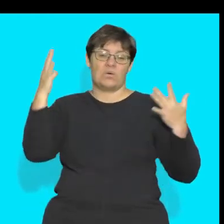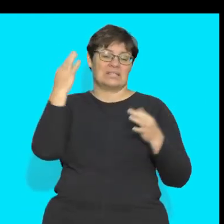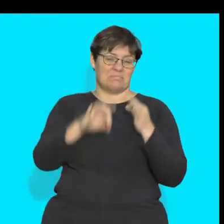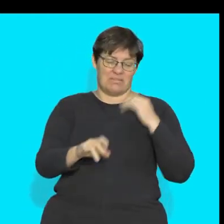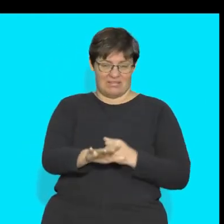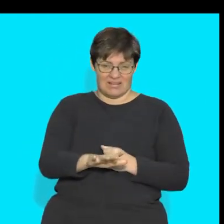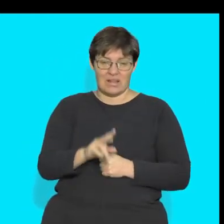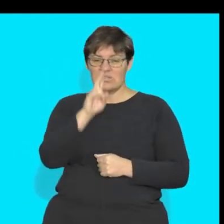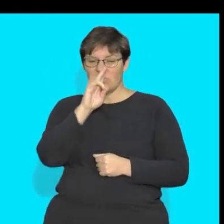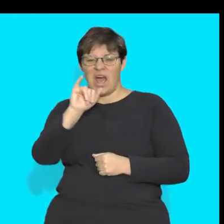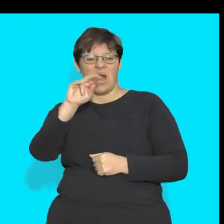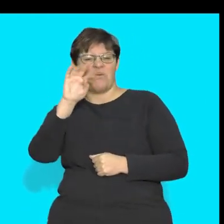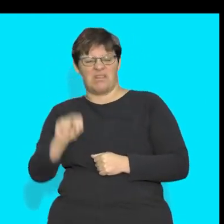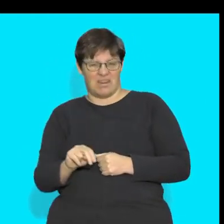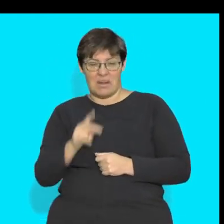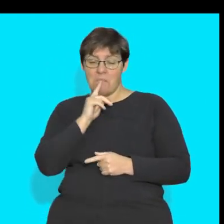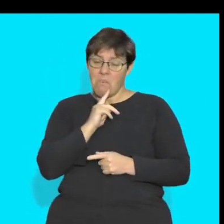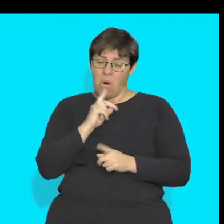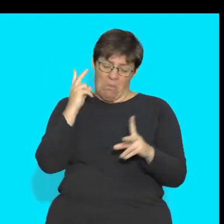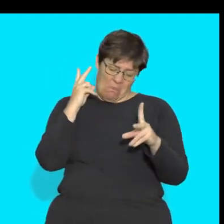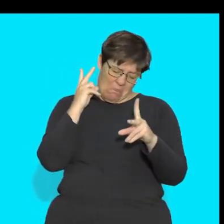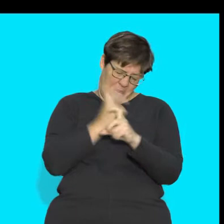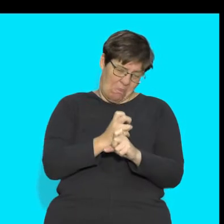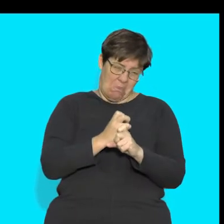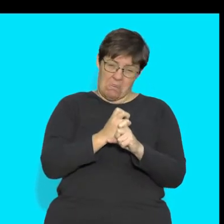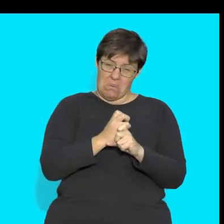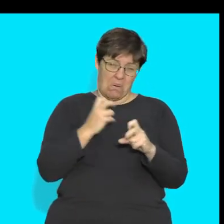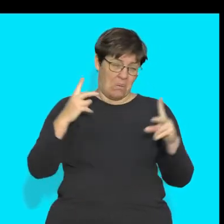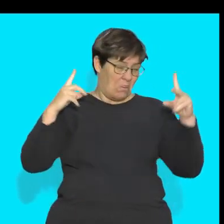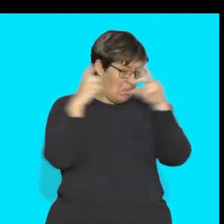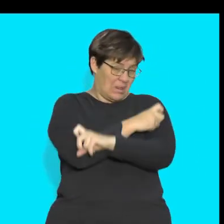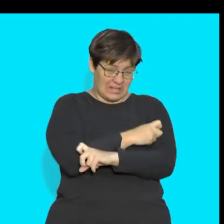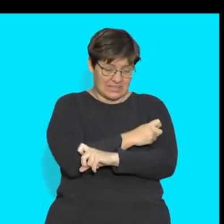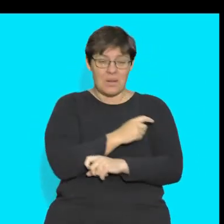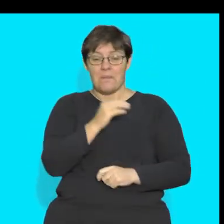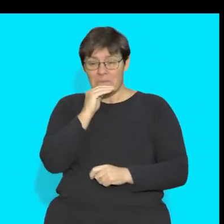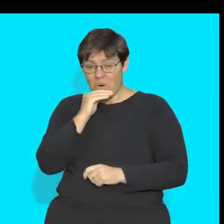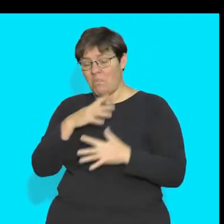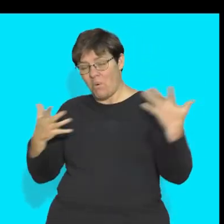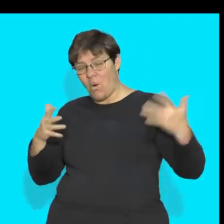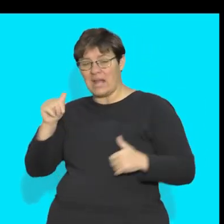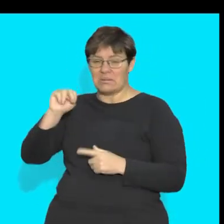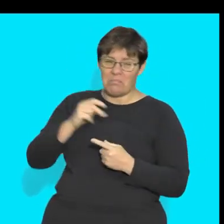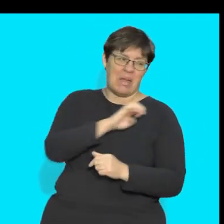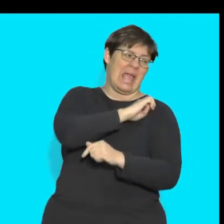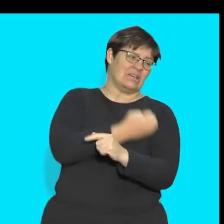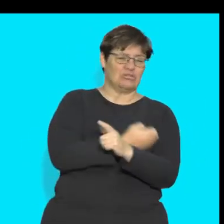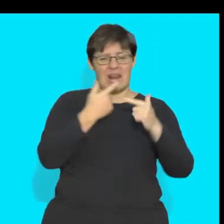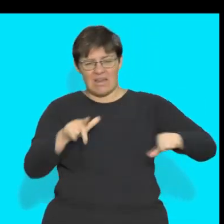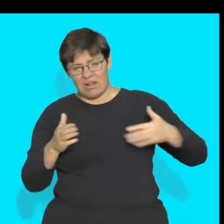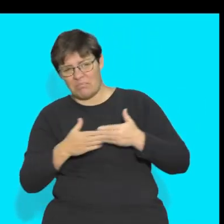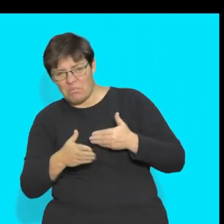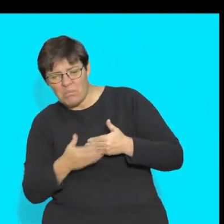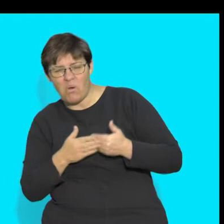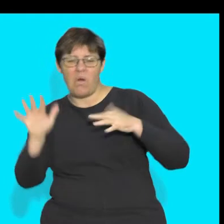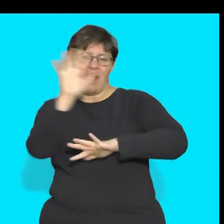atom. You saw the iron one just now. The more complicated it becomes, the more atoms, the more energy levels,